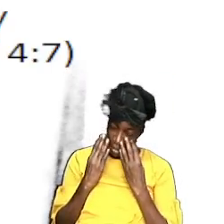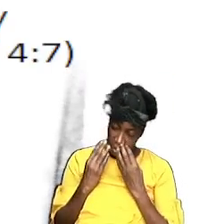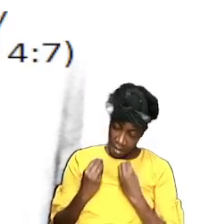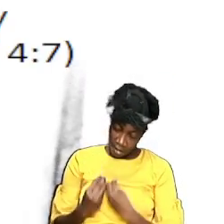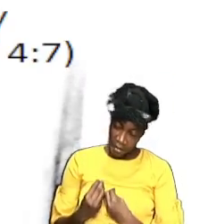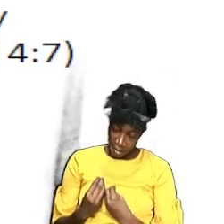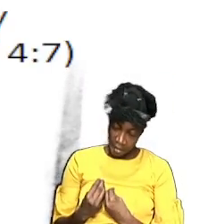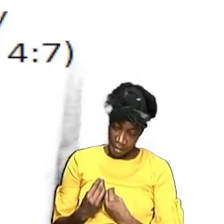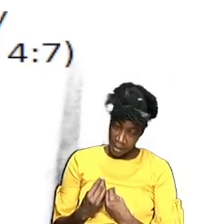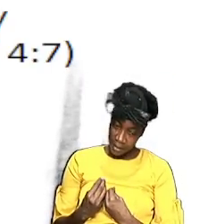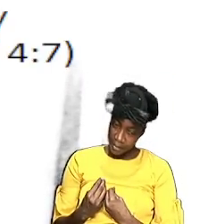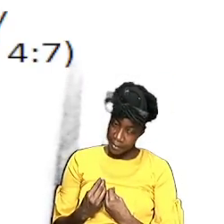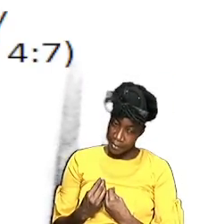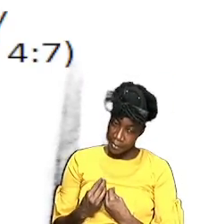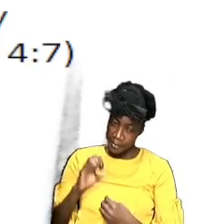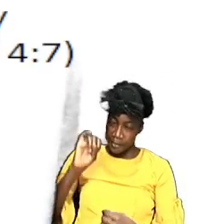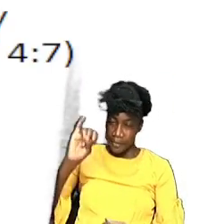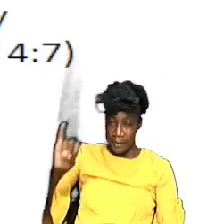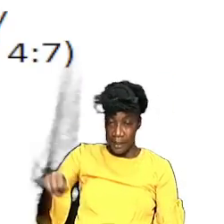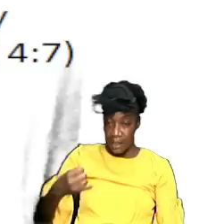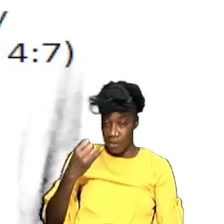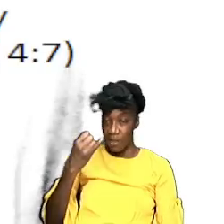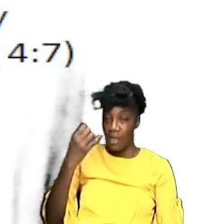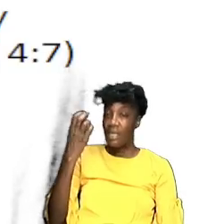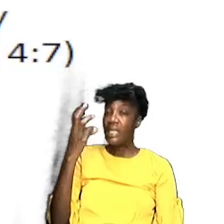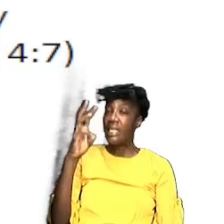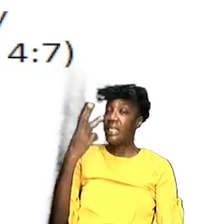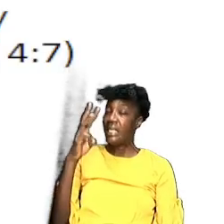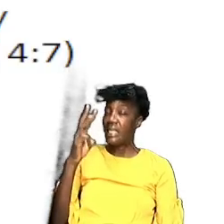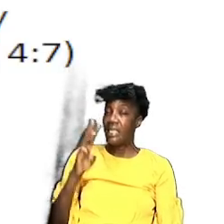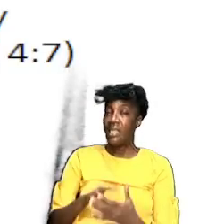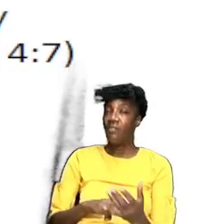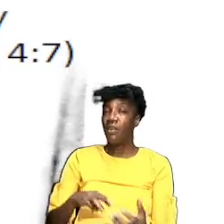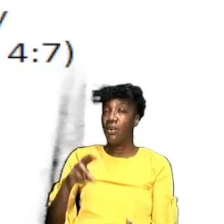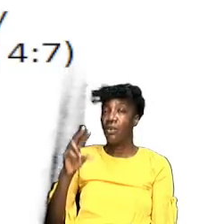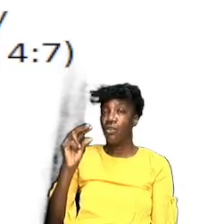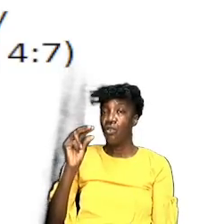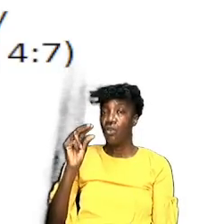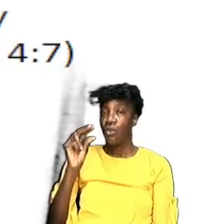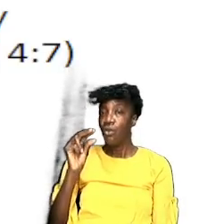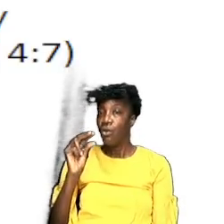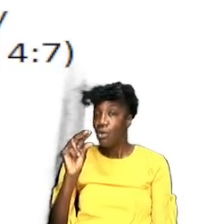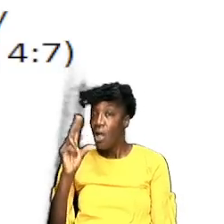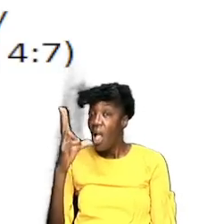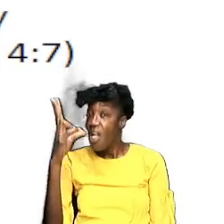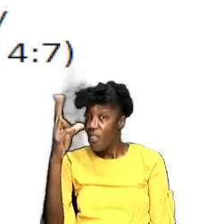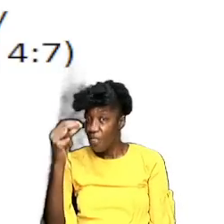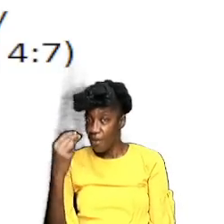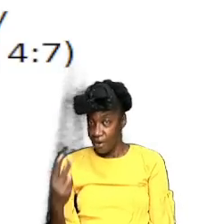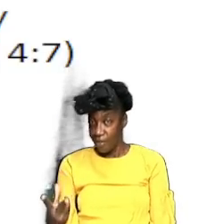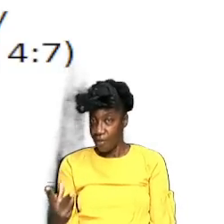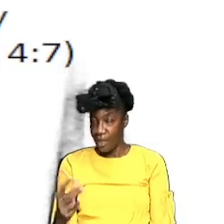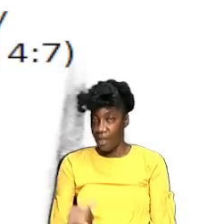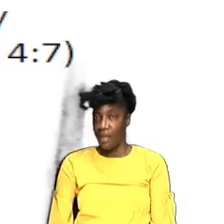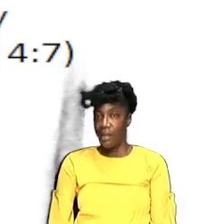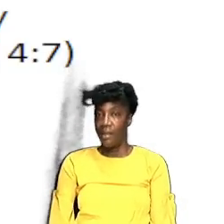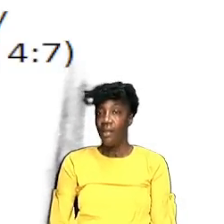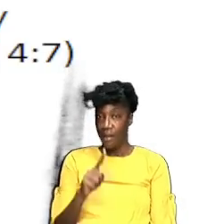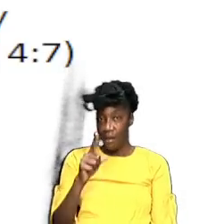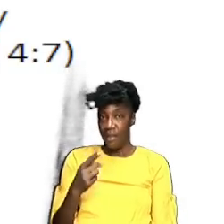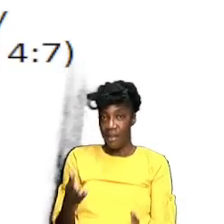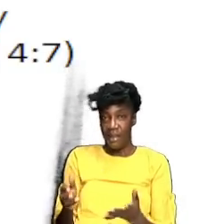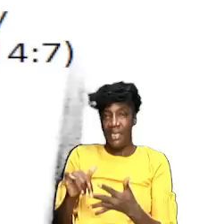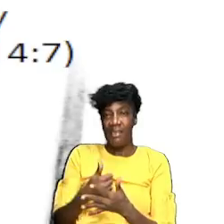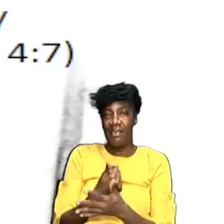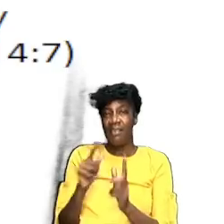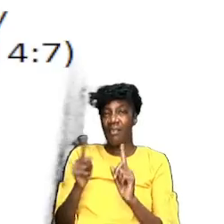So John 16, 33 says, these things I have spoken unto you, that ye may have peace. In the world ye